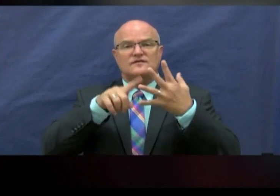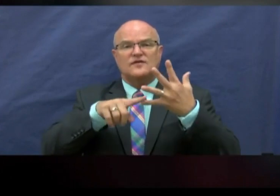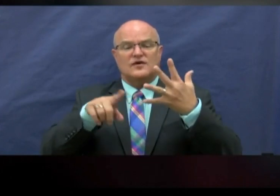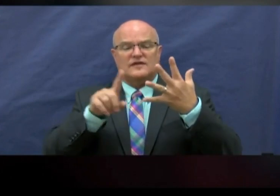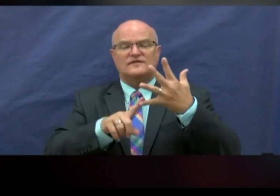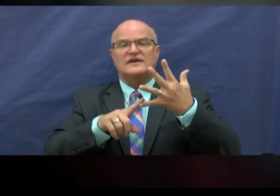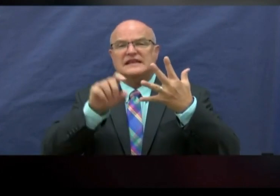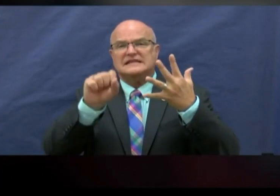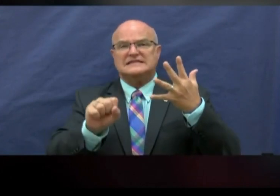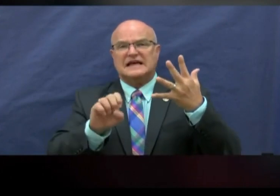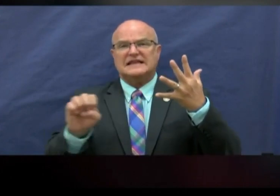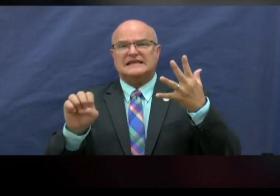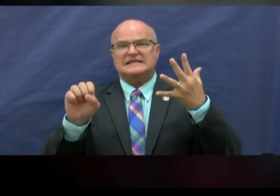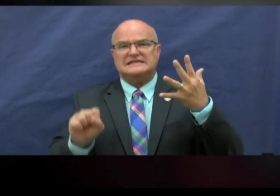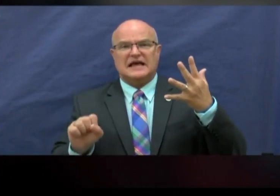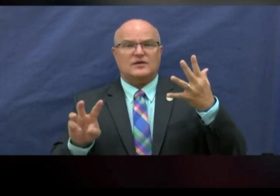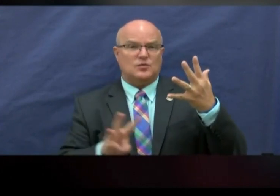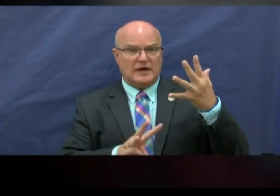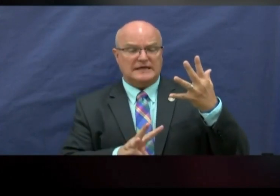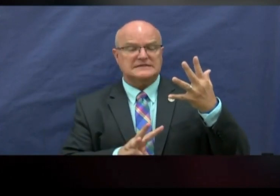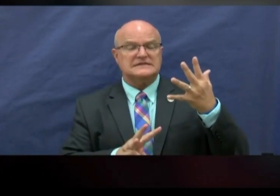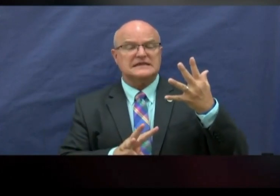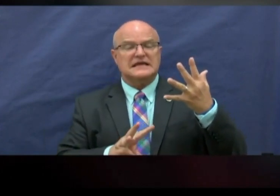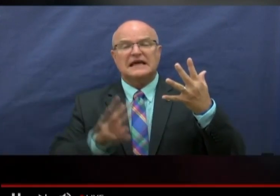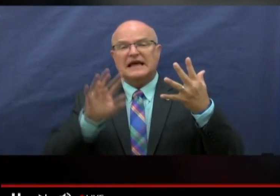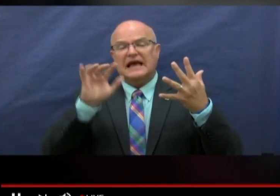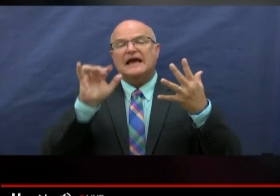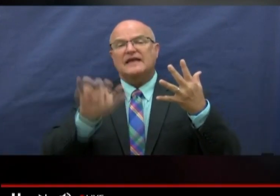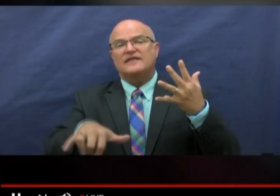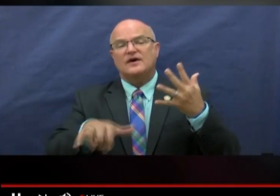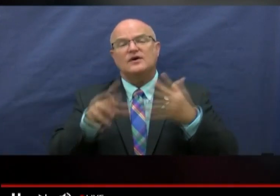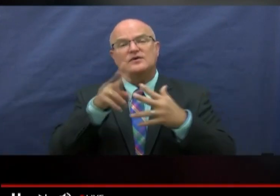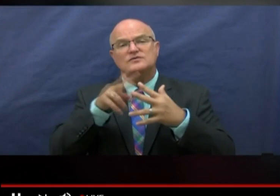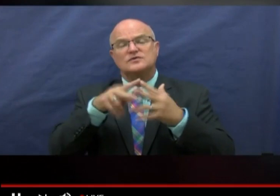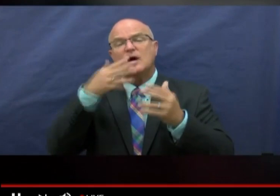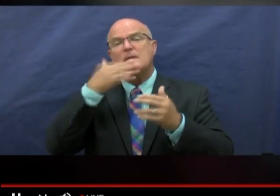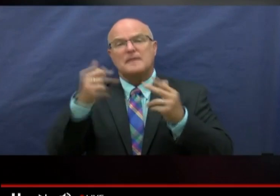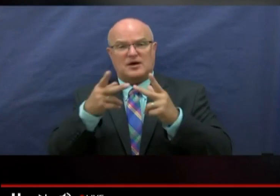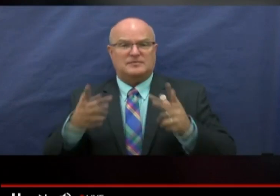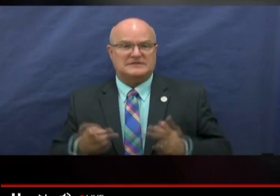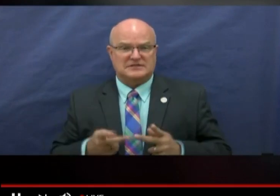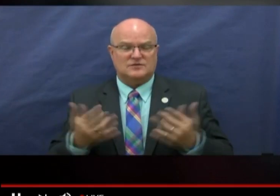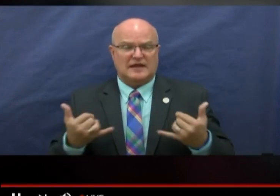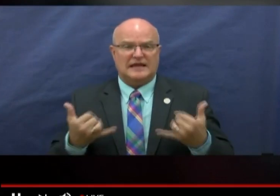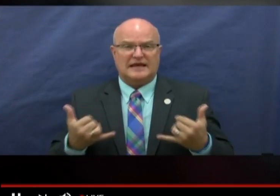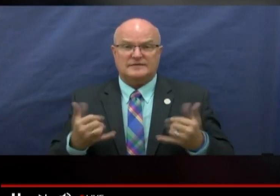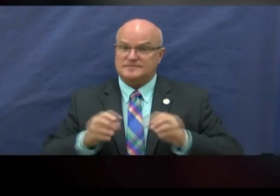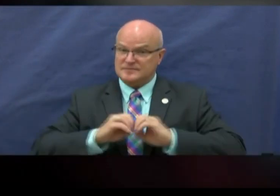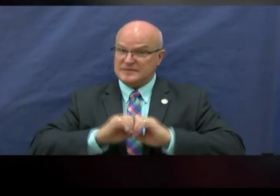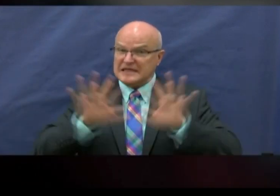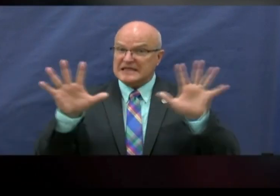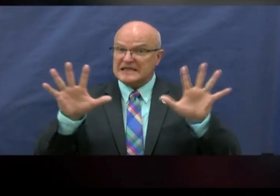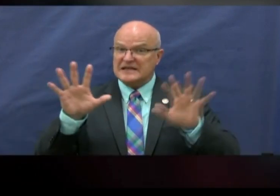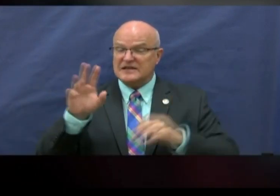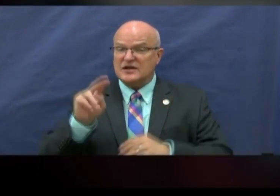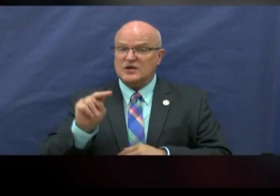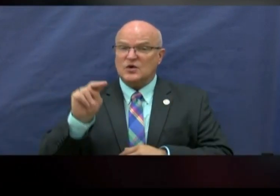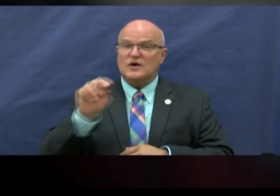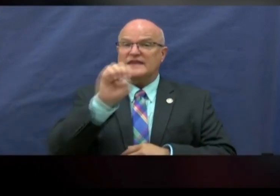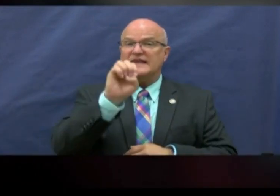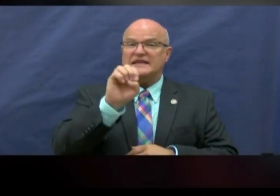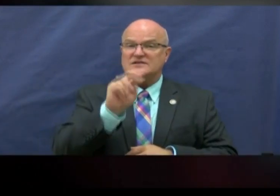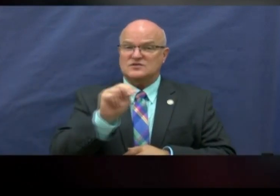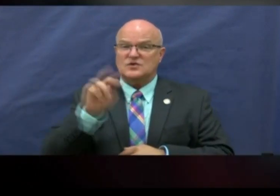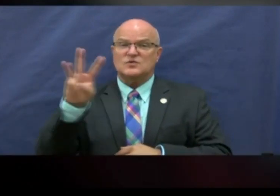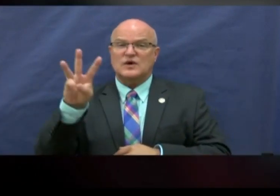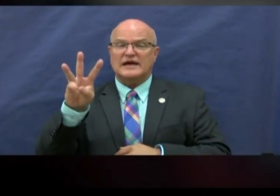be Southeast and Southwest that are in a better position. But clearly in Northeast, Northwest, we continue